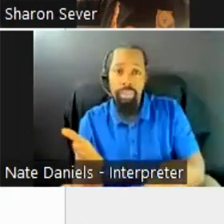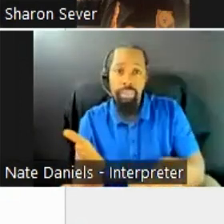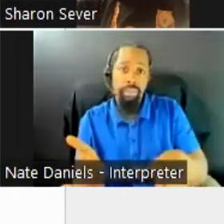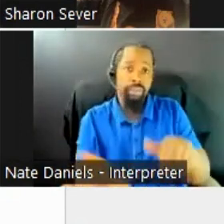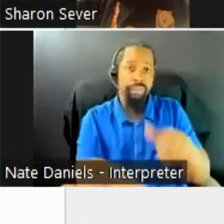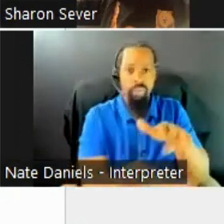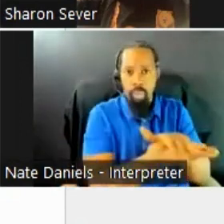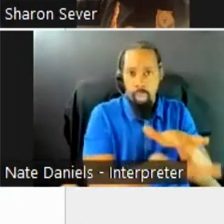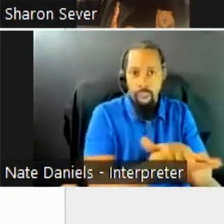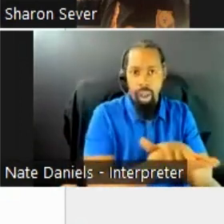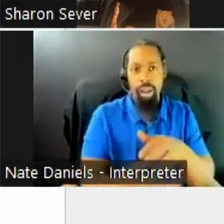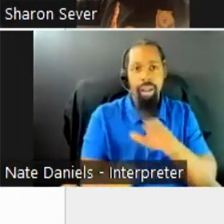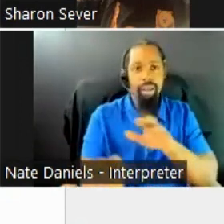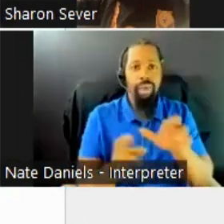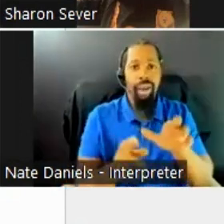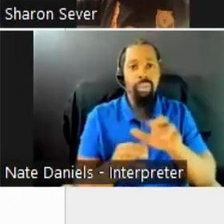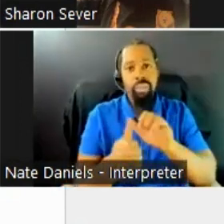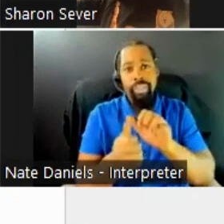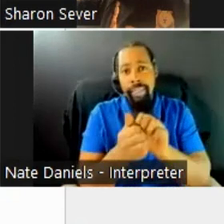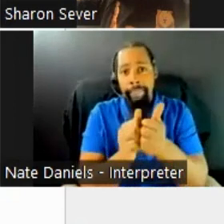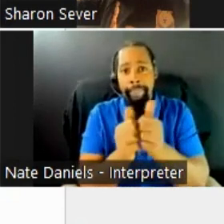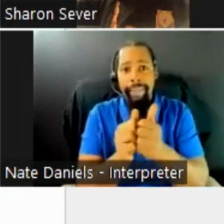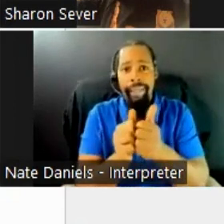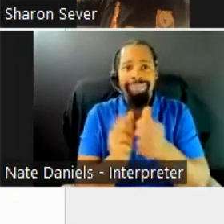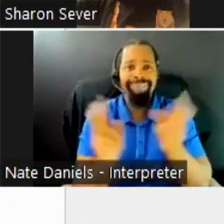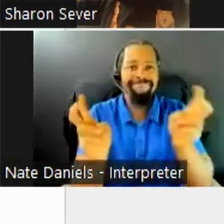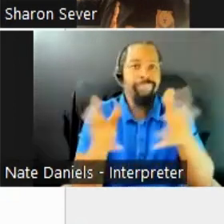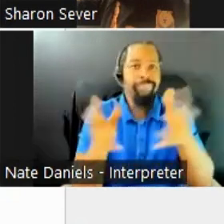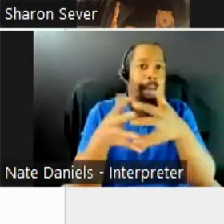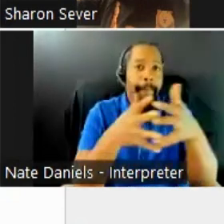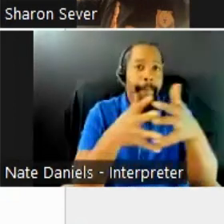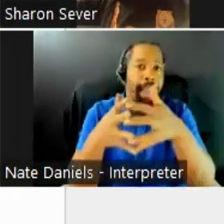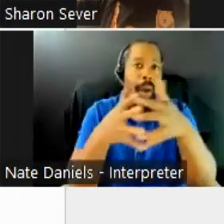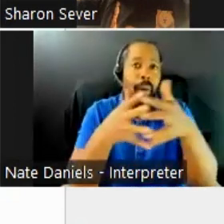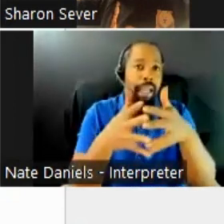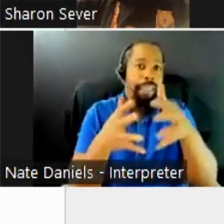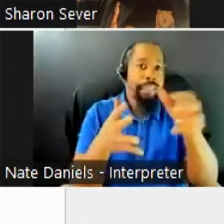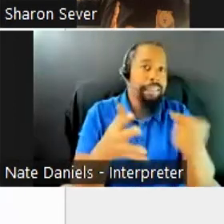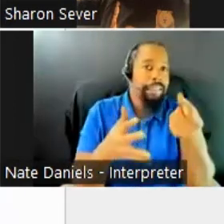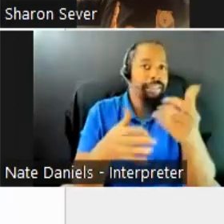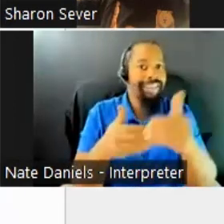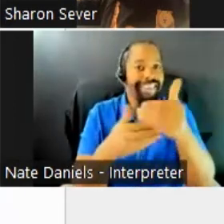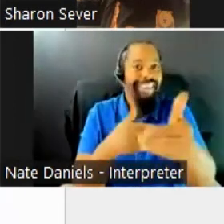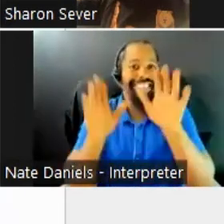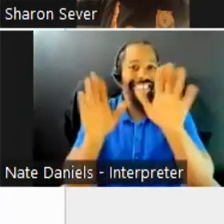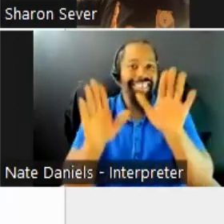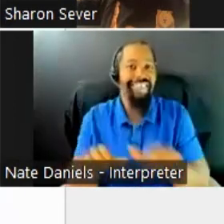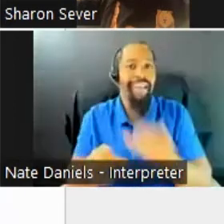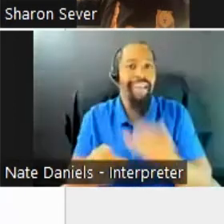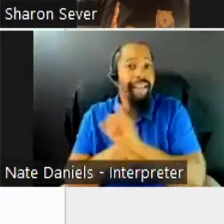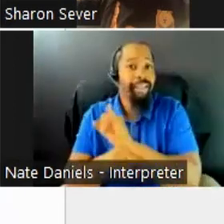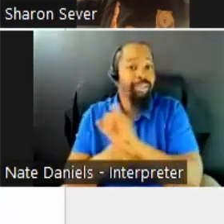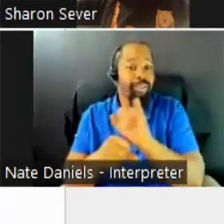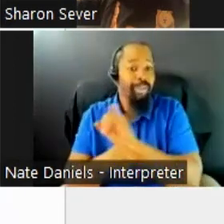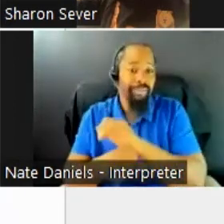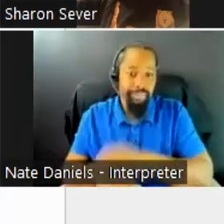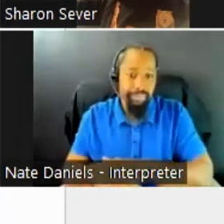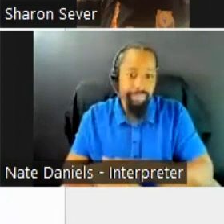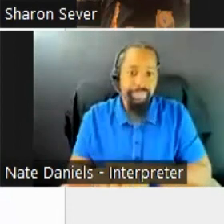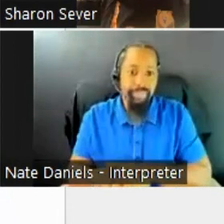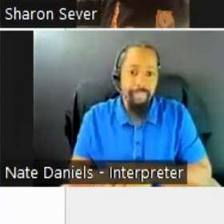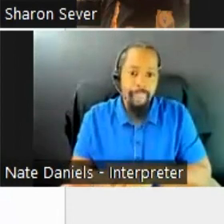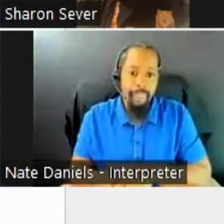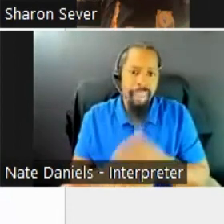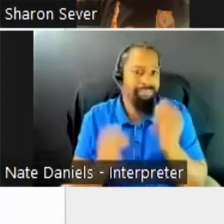in America's Next Great Intern contest across all career pathways. We'd love to have you part of it. It is free.